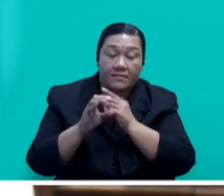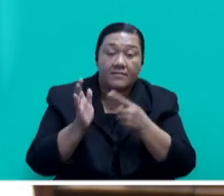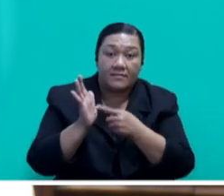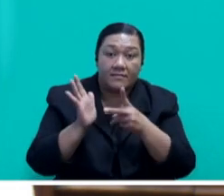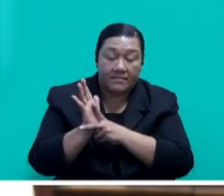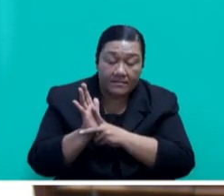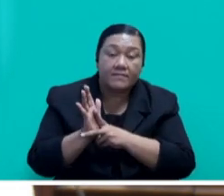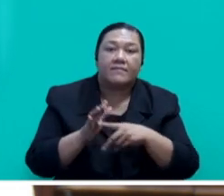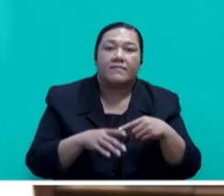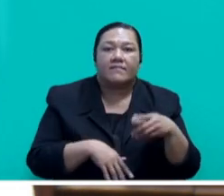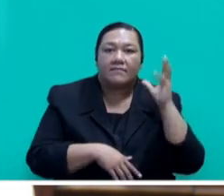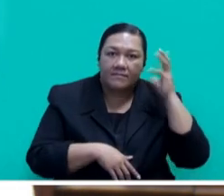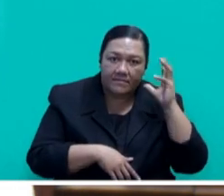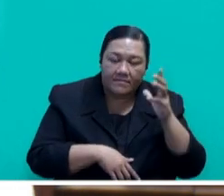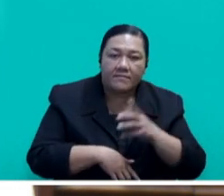streaming.